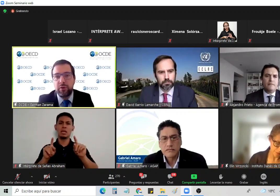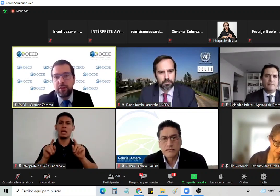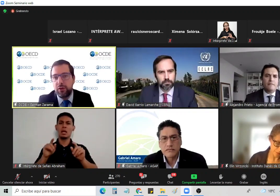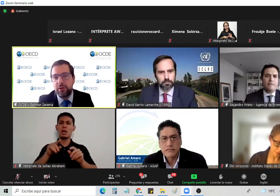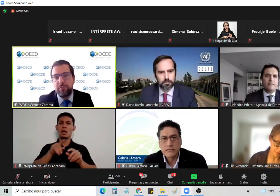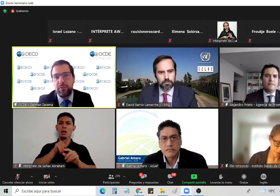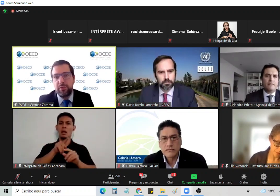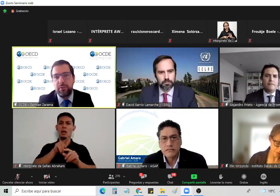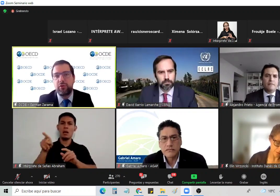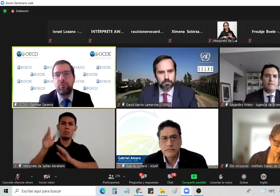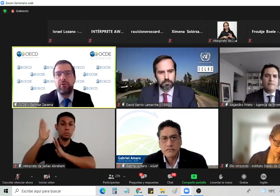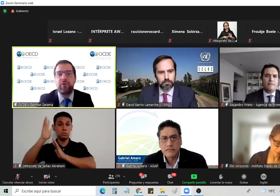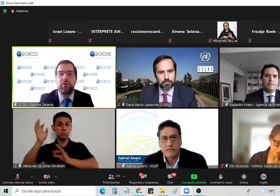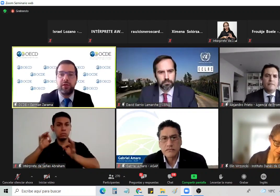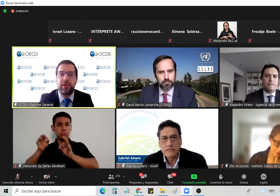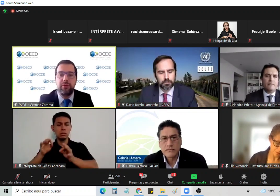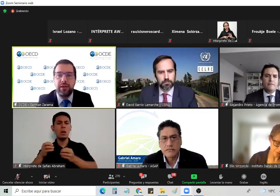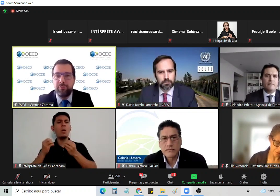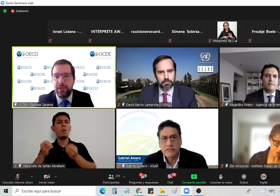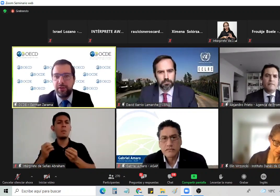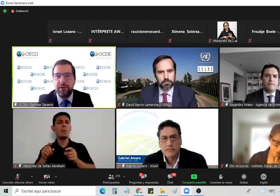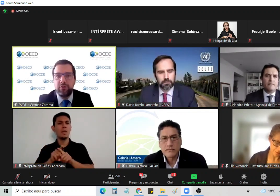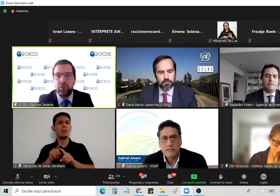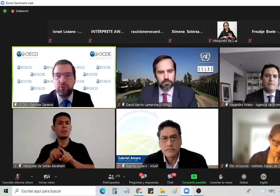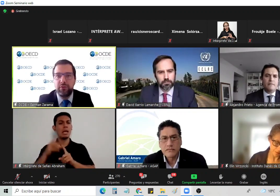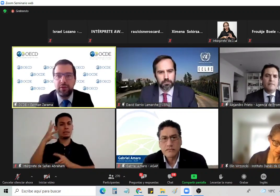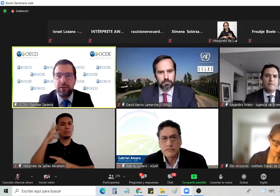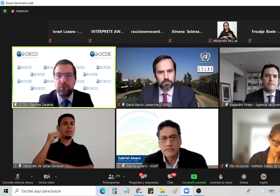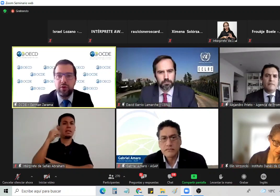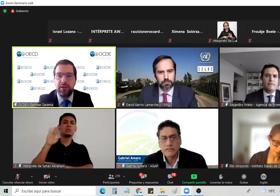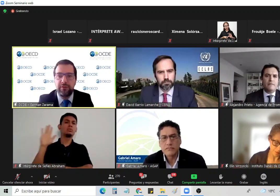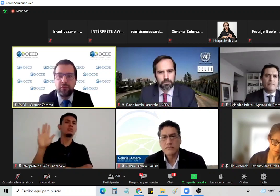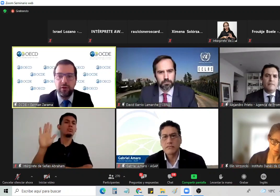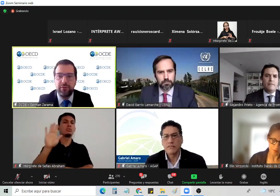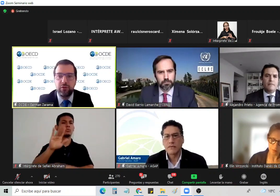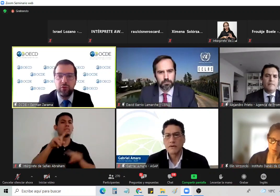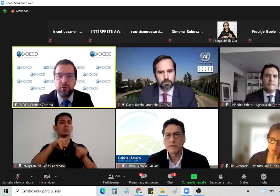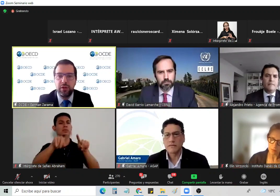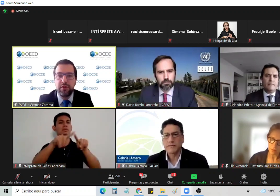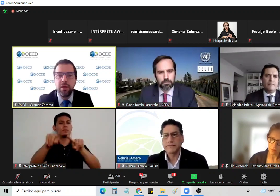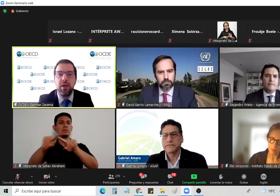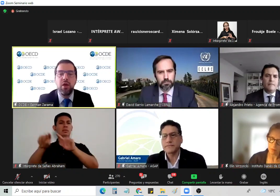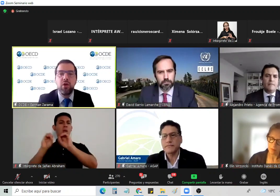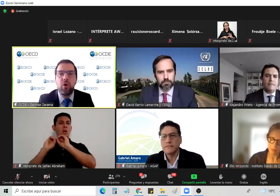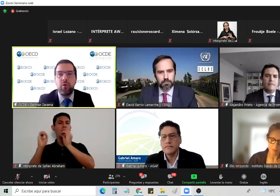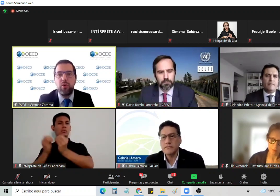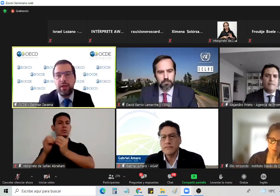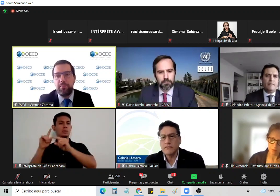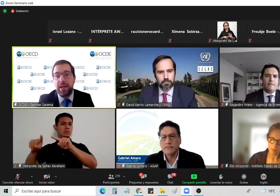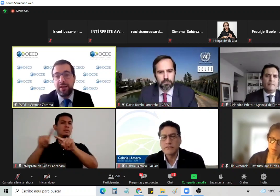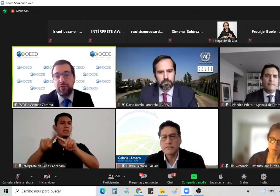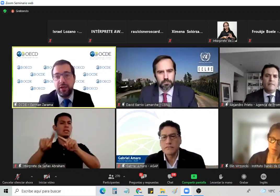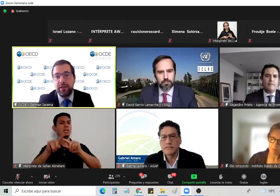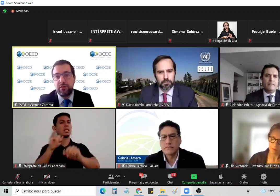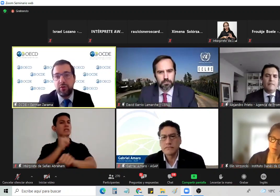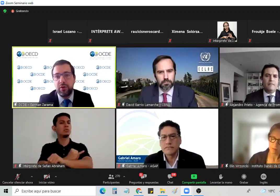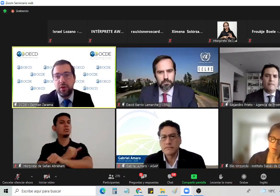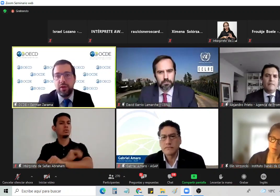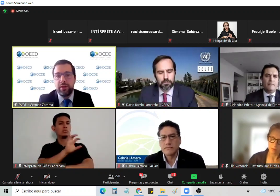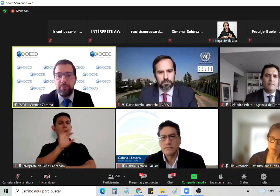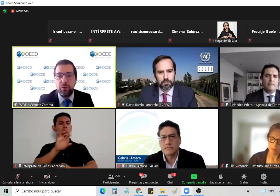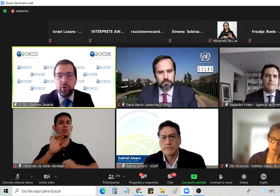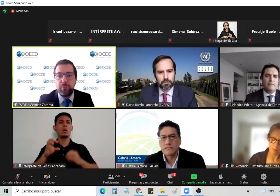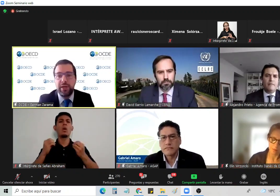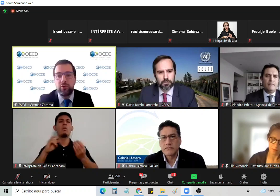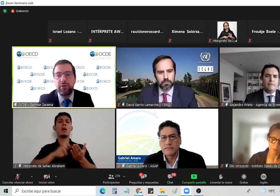challenges and these opportunities and then considering the experience of our panelists from the different organizations institutions they stem